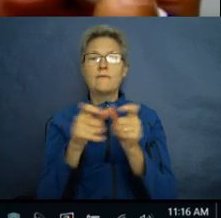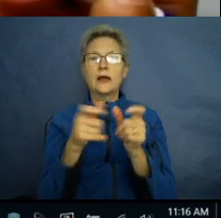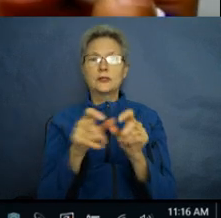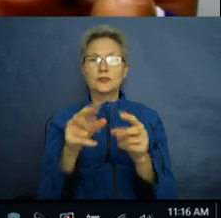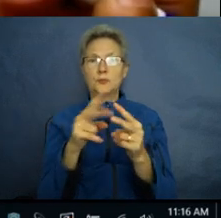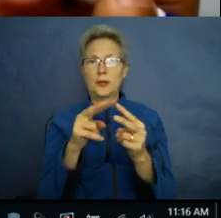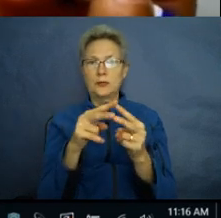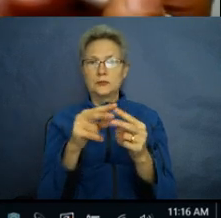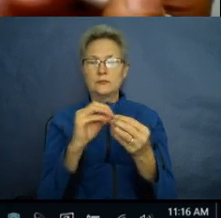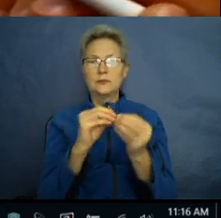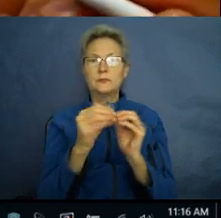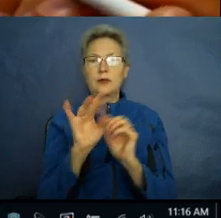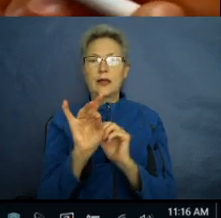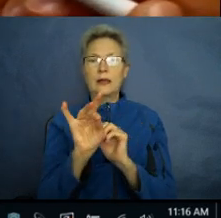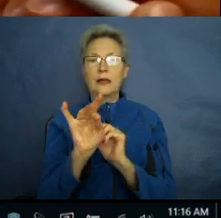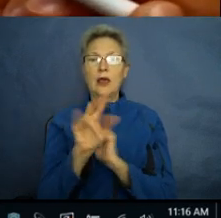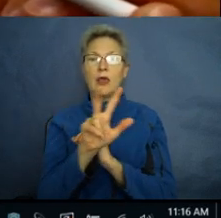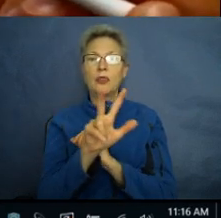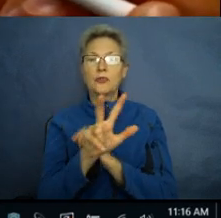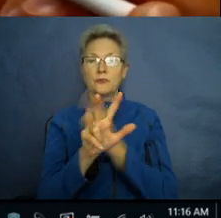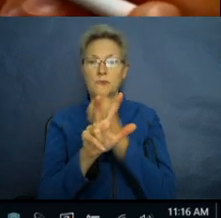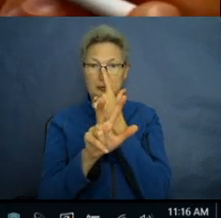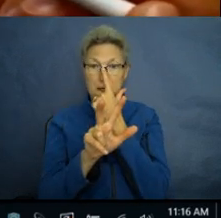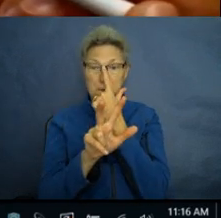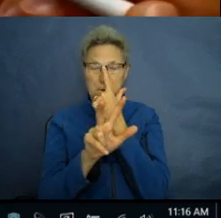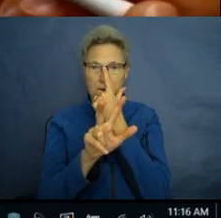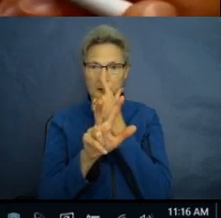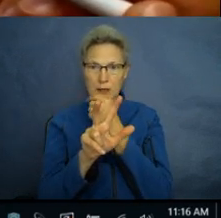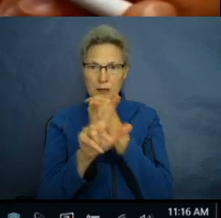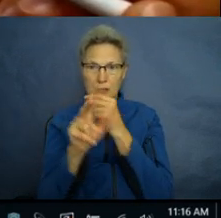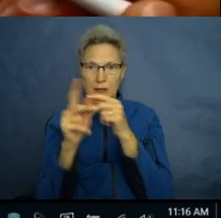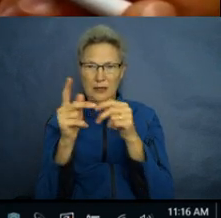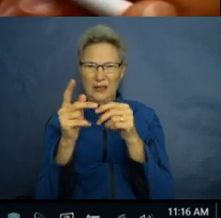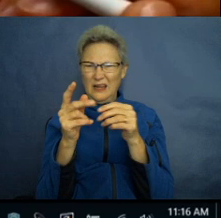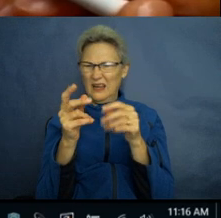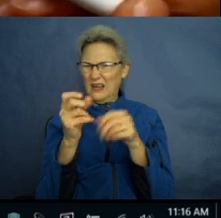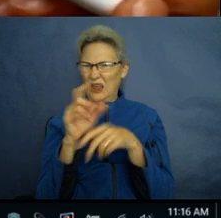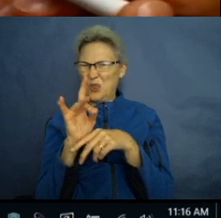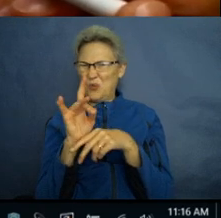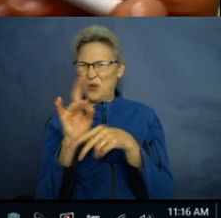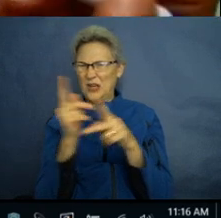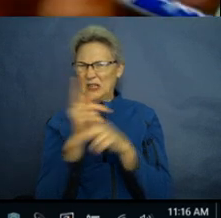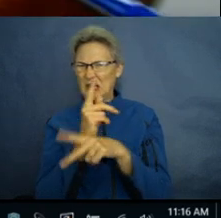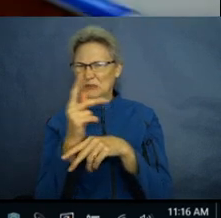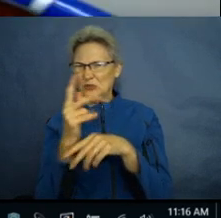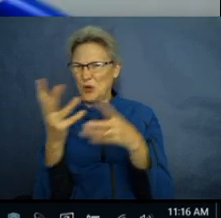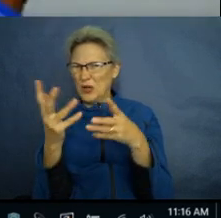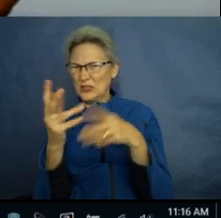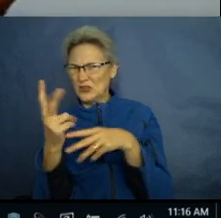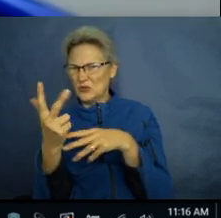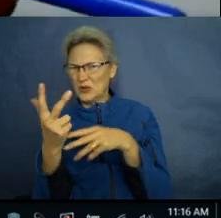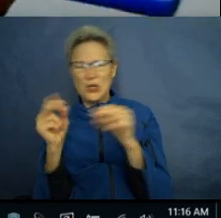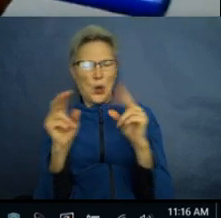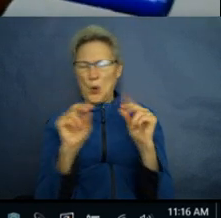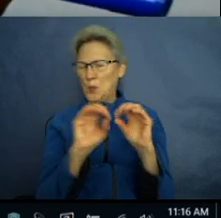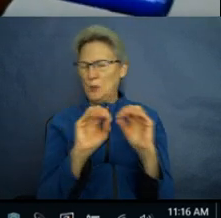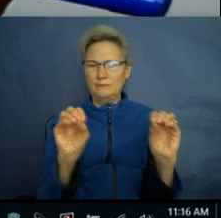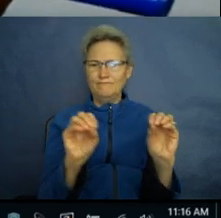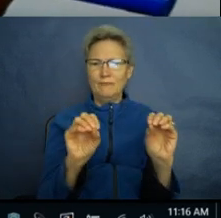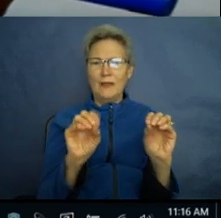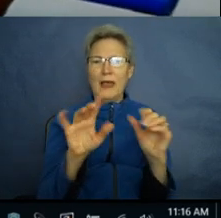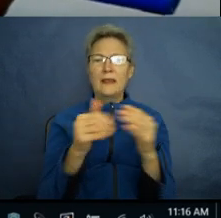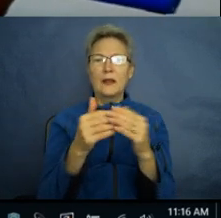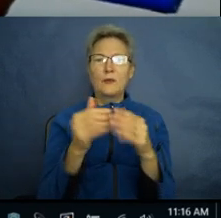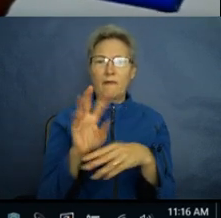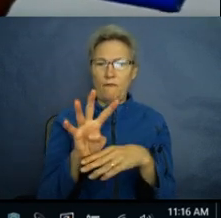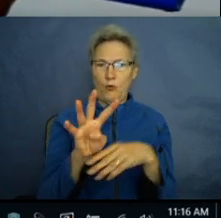pairs of the number 8. 3, nothing and 3 multiply together to become 8. No whole numbers in 3. And then I get to 4,